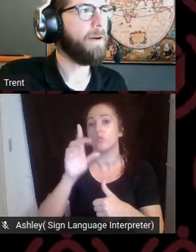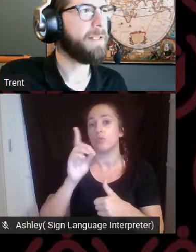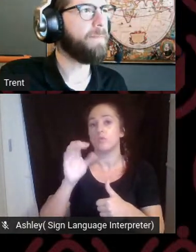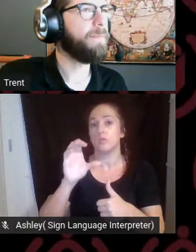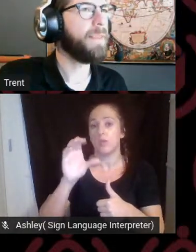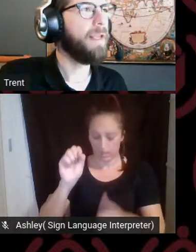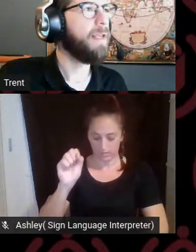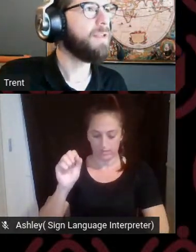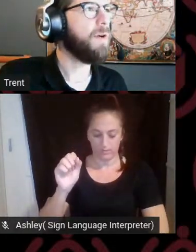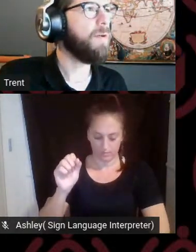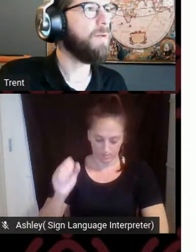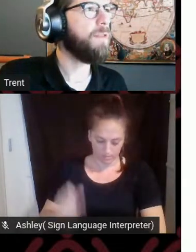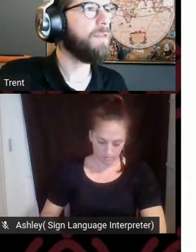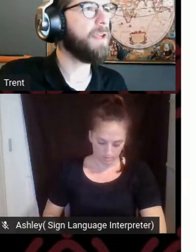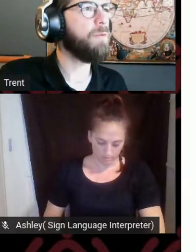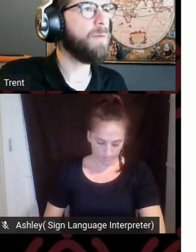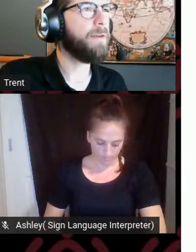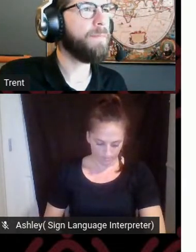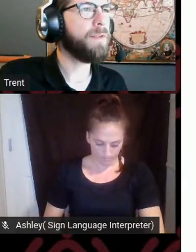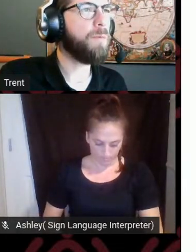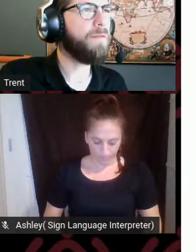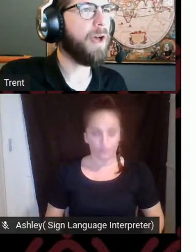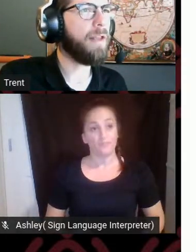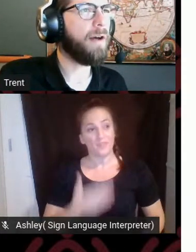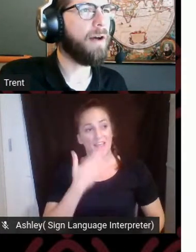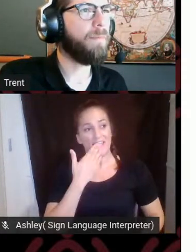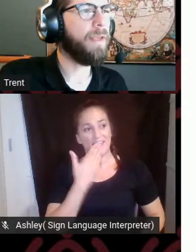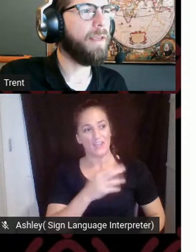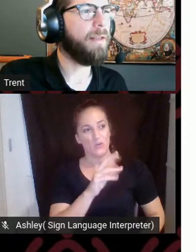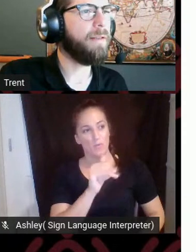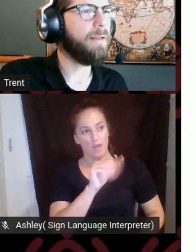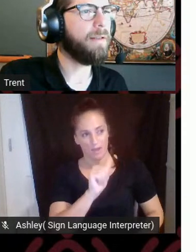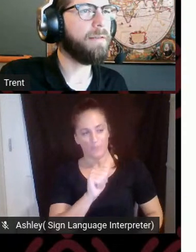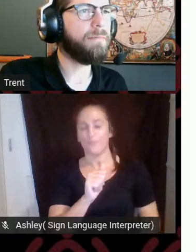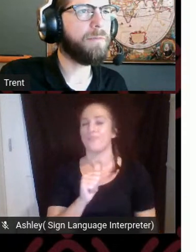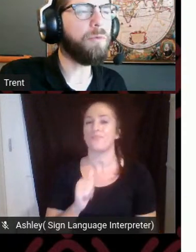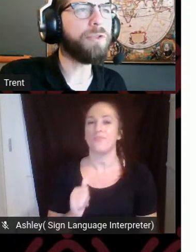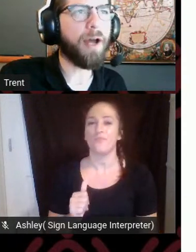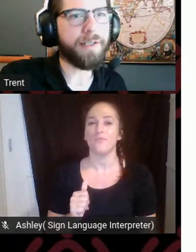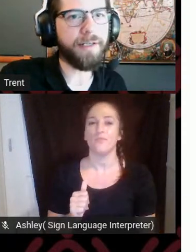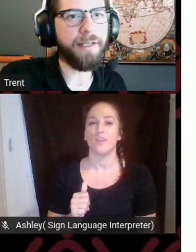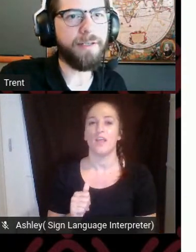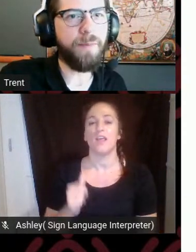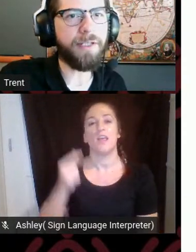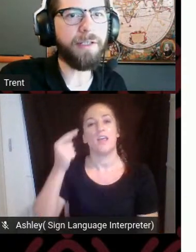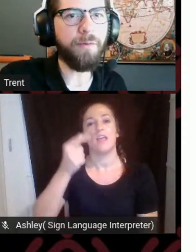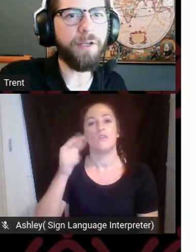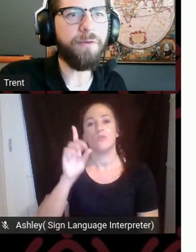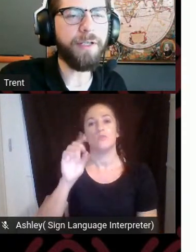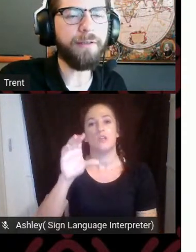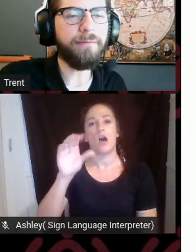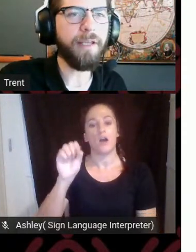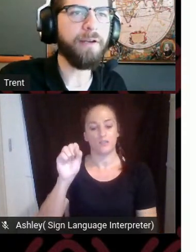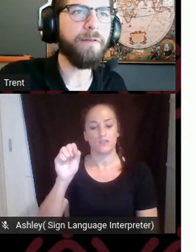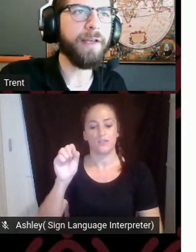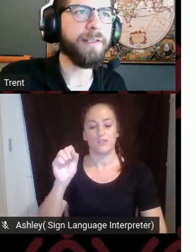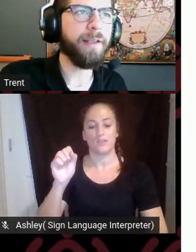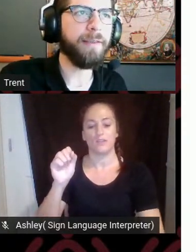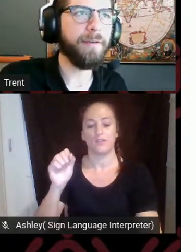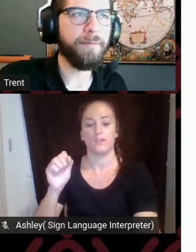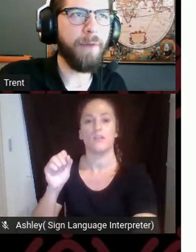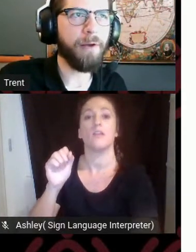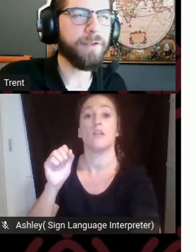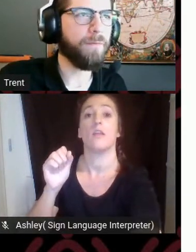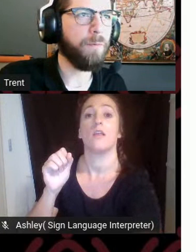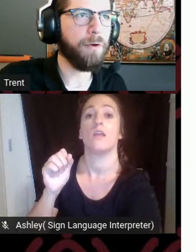Alrighty, awesome. So thank you, Rebecca. So we've got in Google Docs is basically what you can think of as